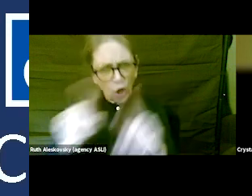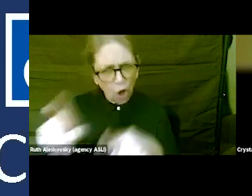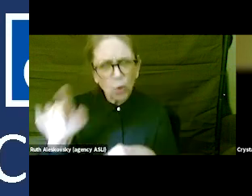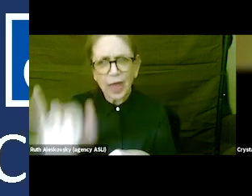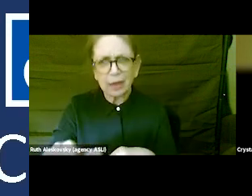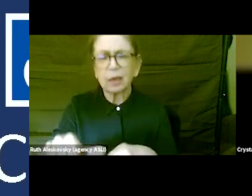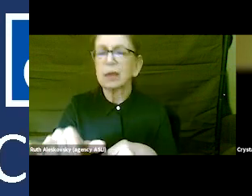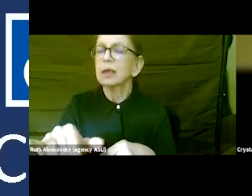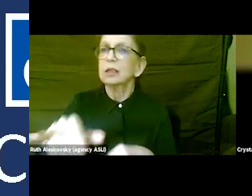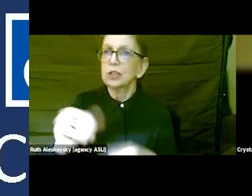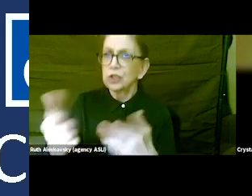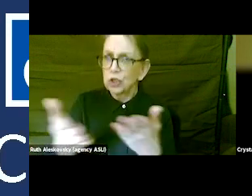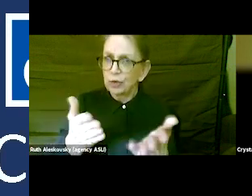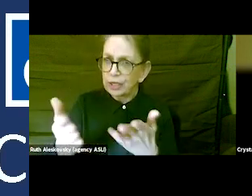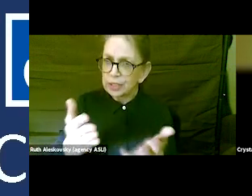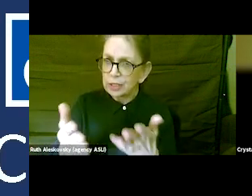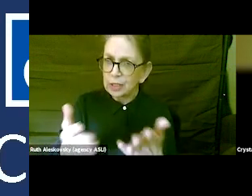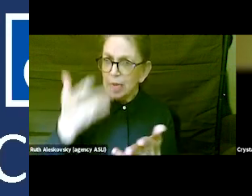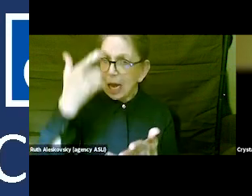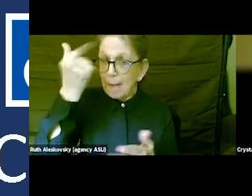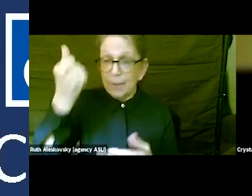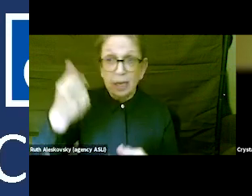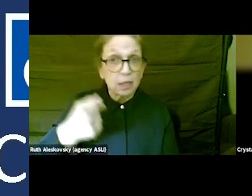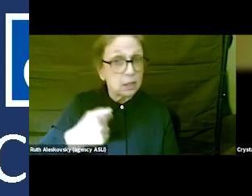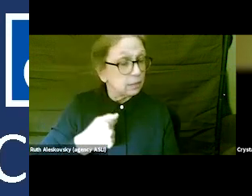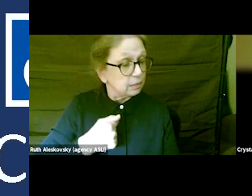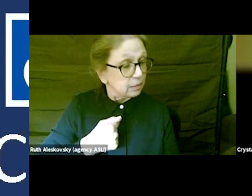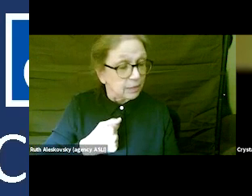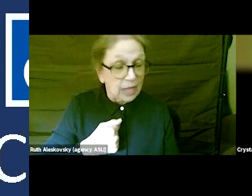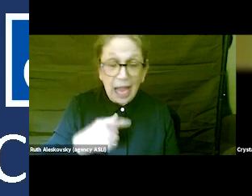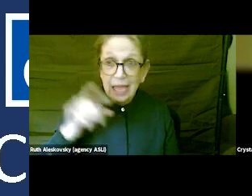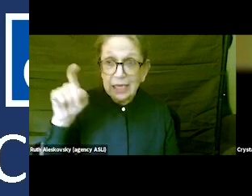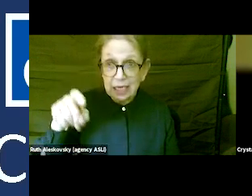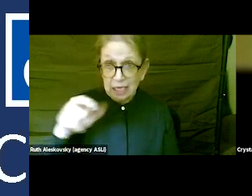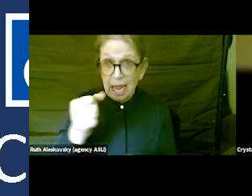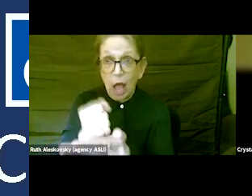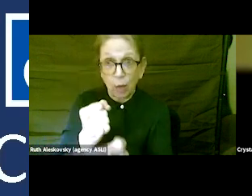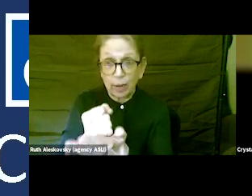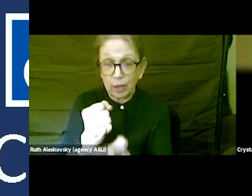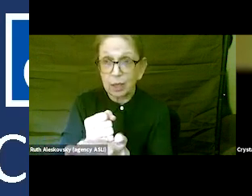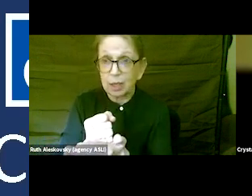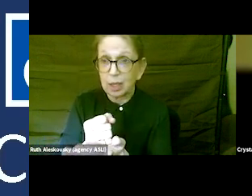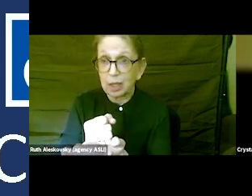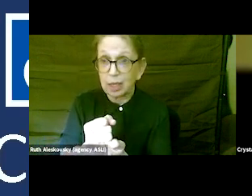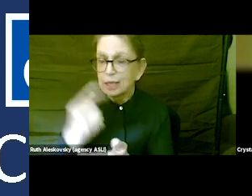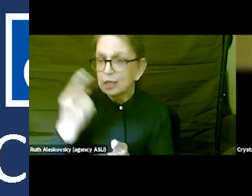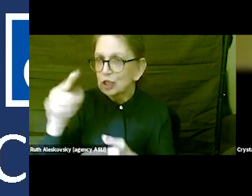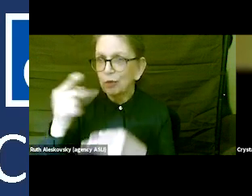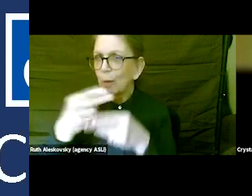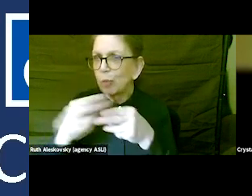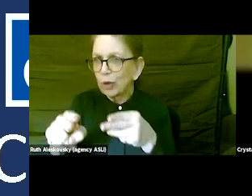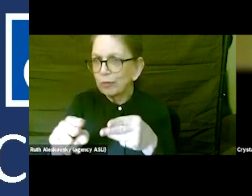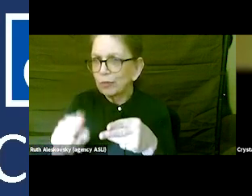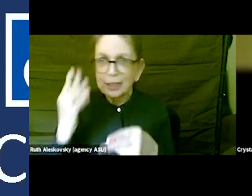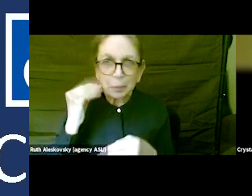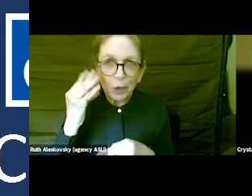finances, because I was not only the program officer for that program, but I was also a client. And just to give a brief scenario,